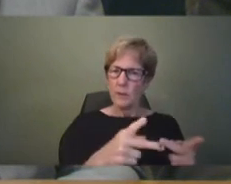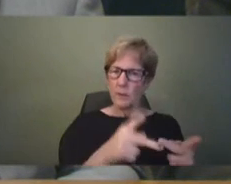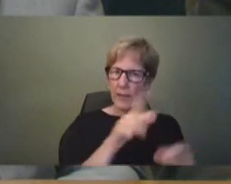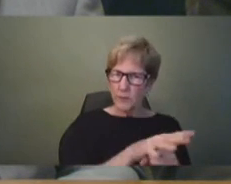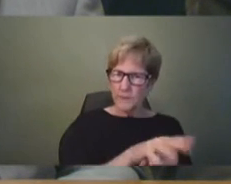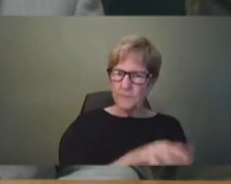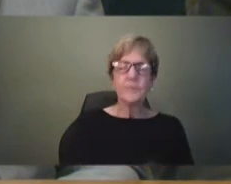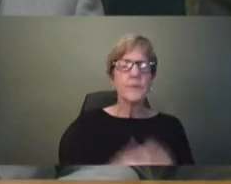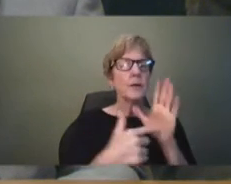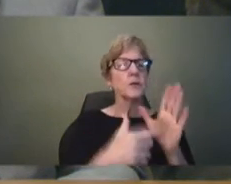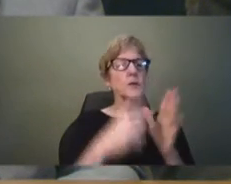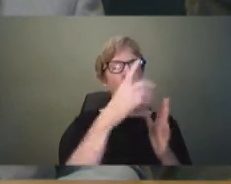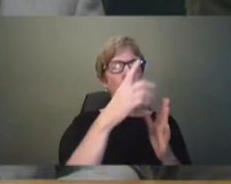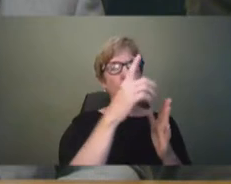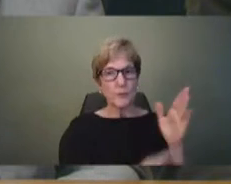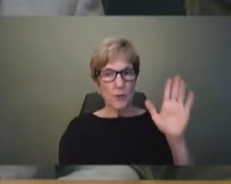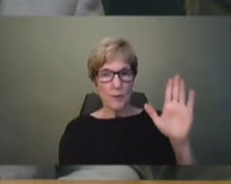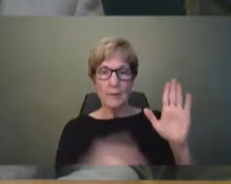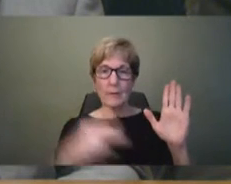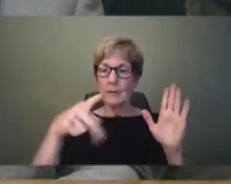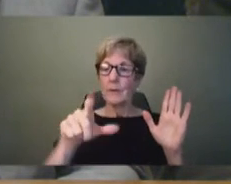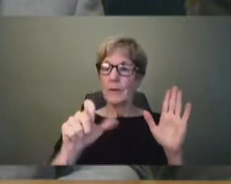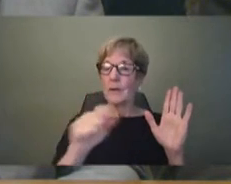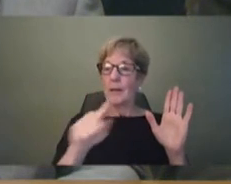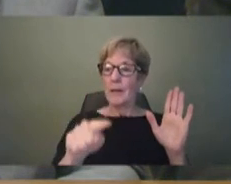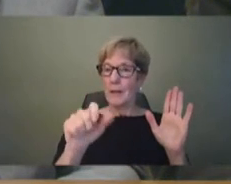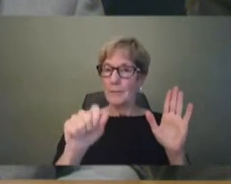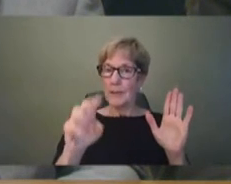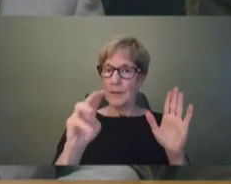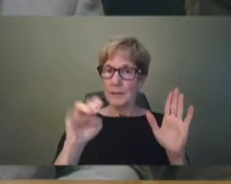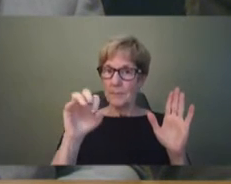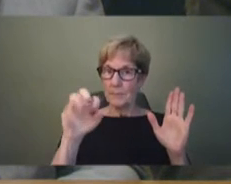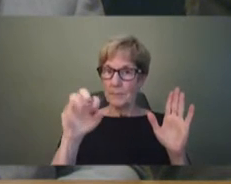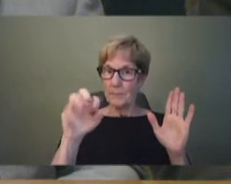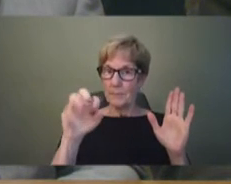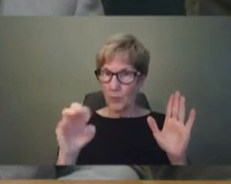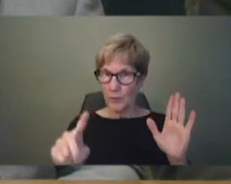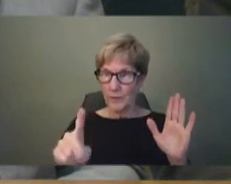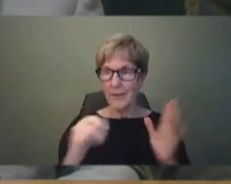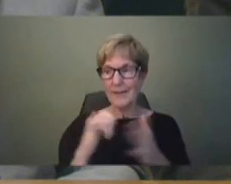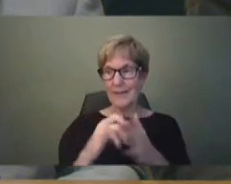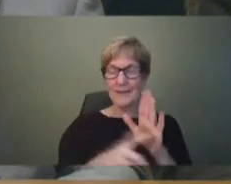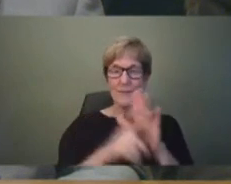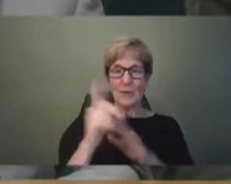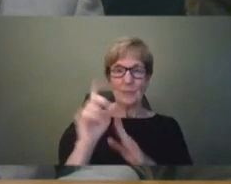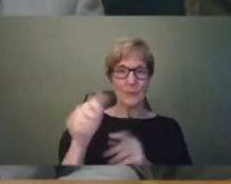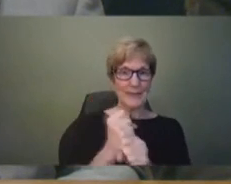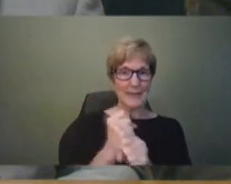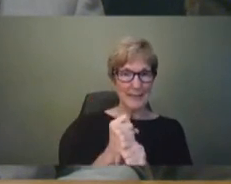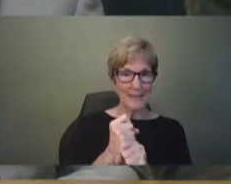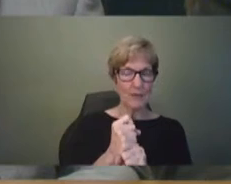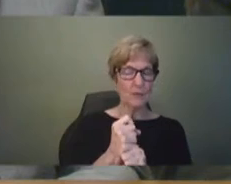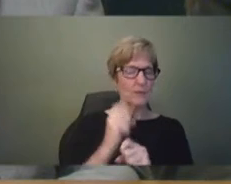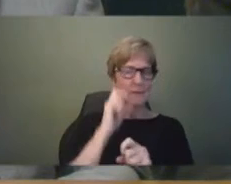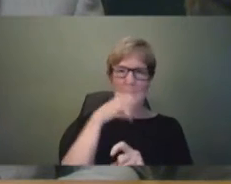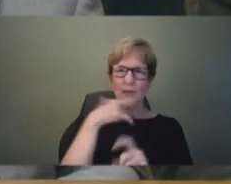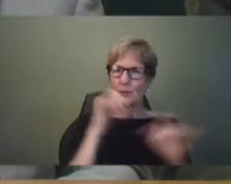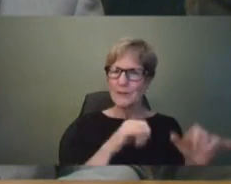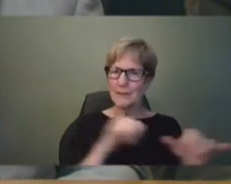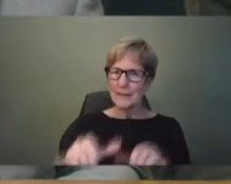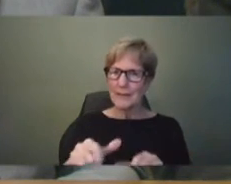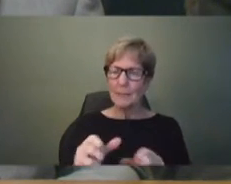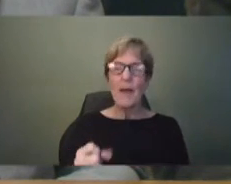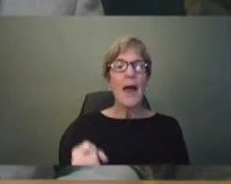drawing this is this is plasma Midwood and this is the development we've seen over the last 10 years it all looks the same how many conversations